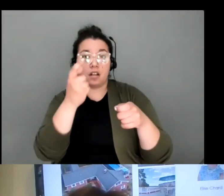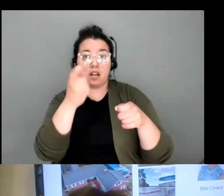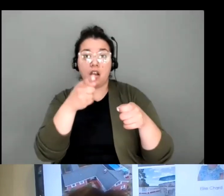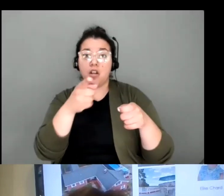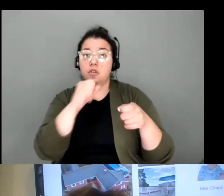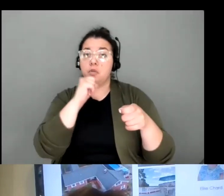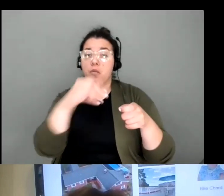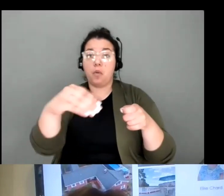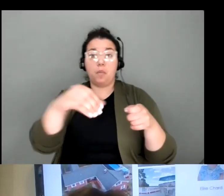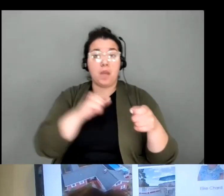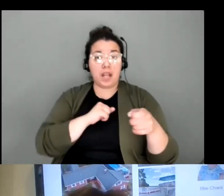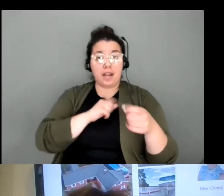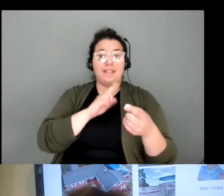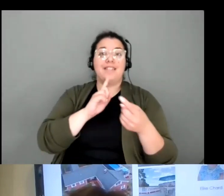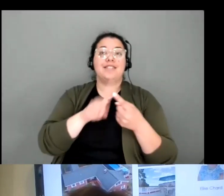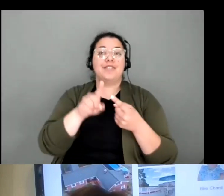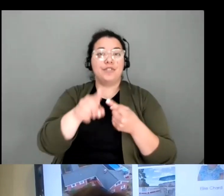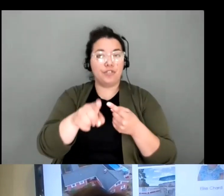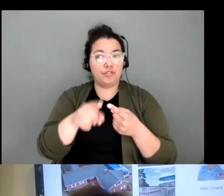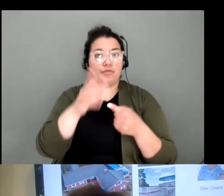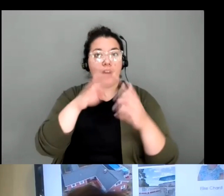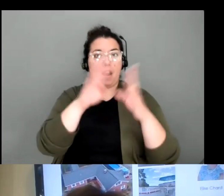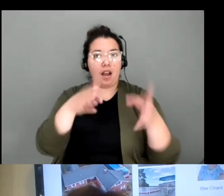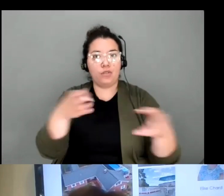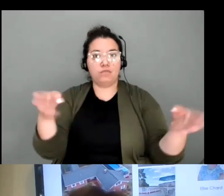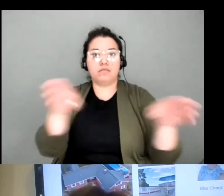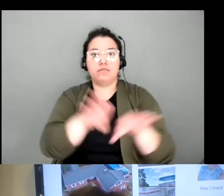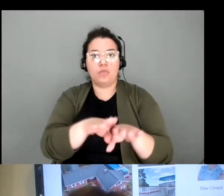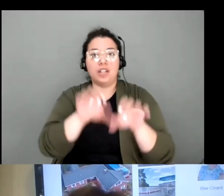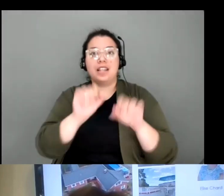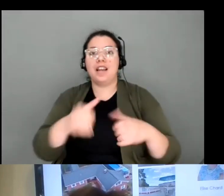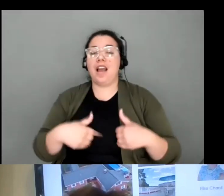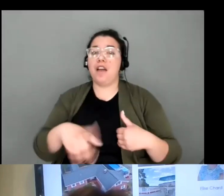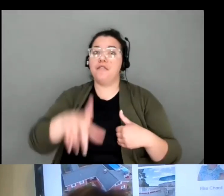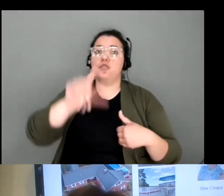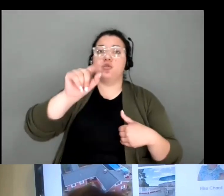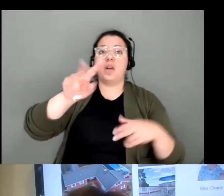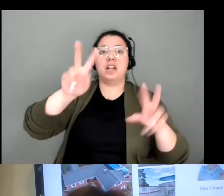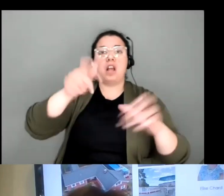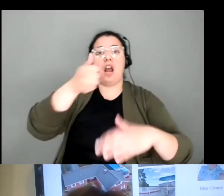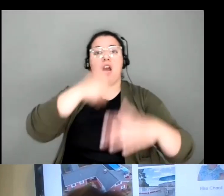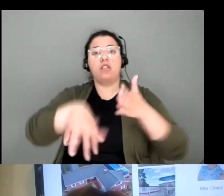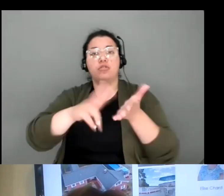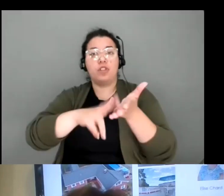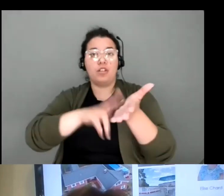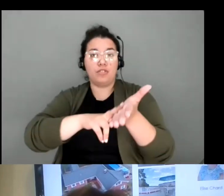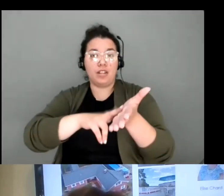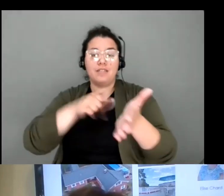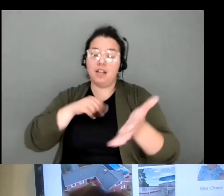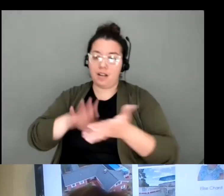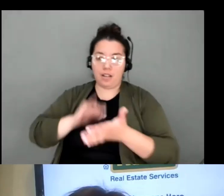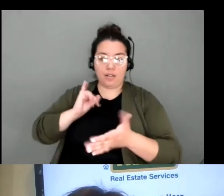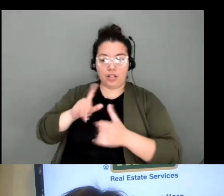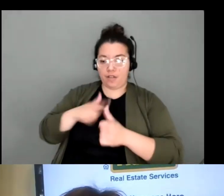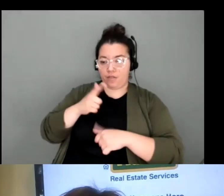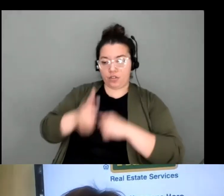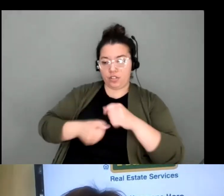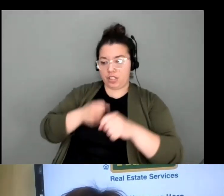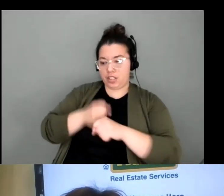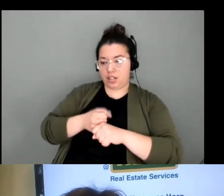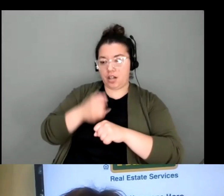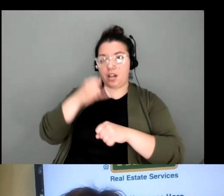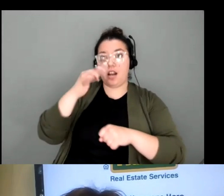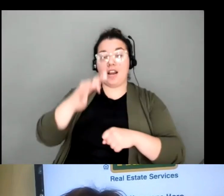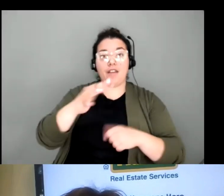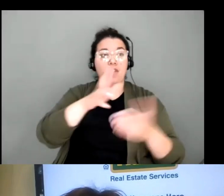on a house. You can have 20 things under contract. And believe me, I learned this the first year. It doesn't mean you're getting any